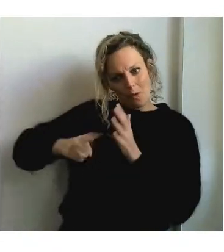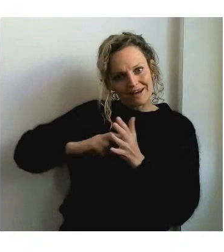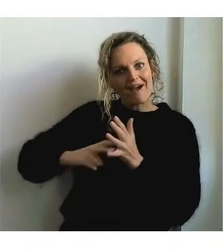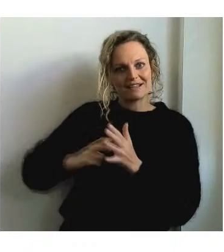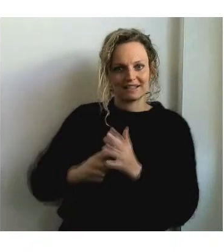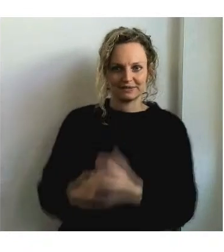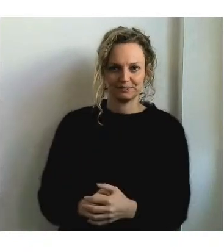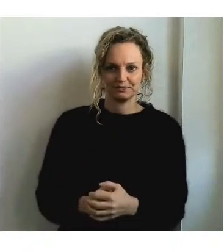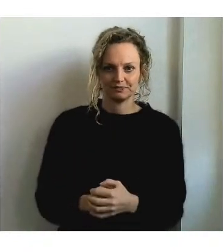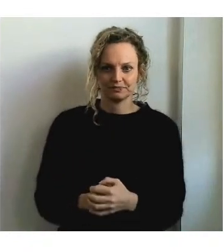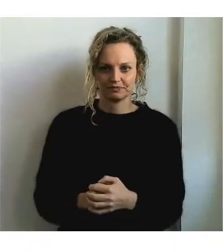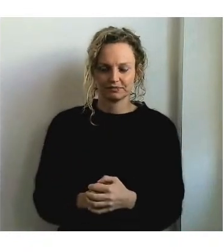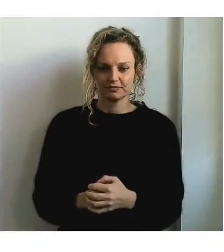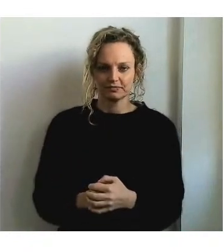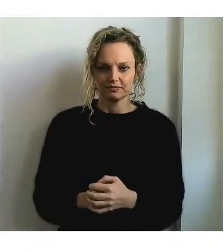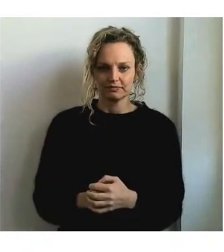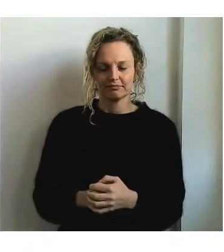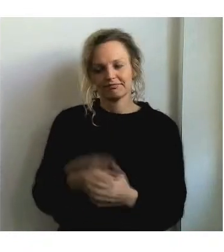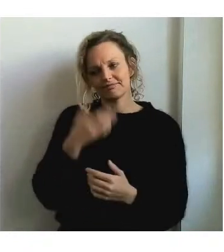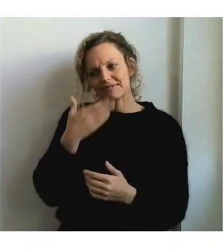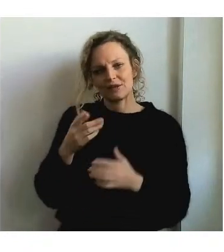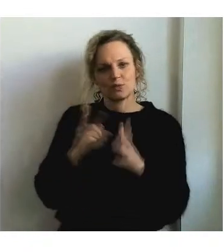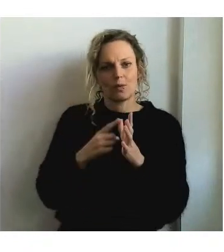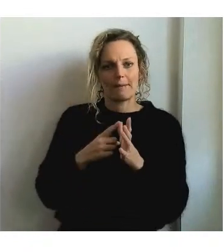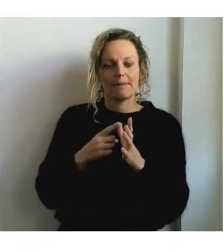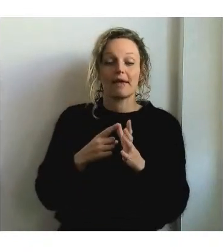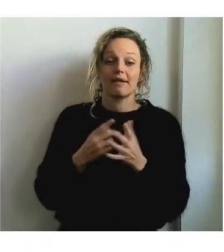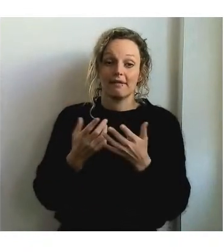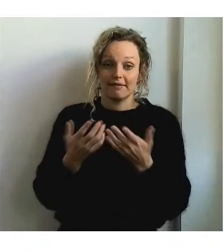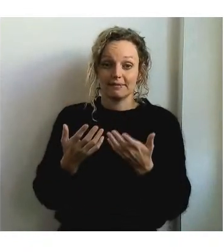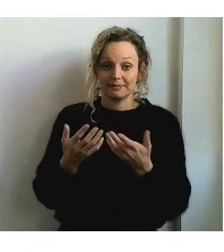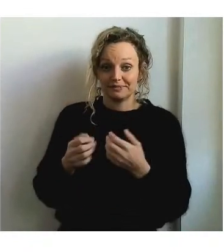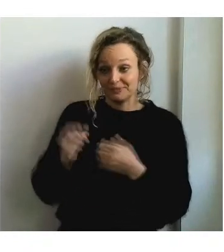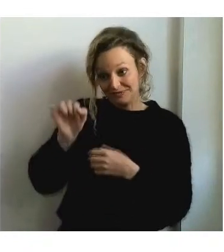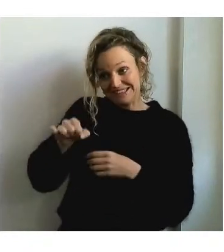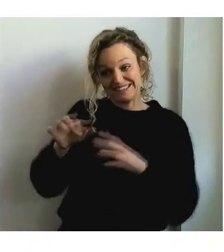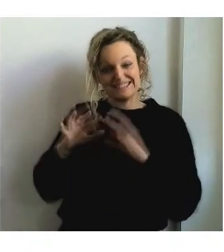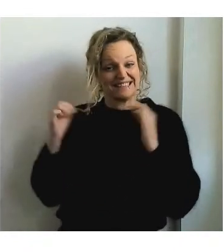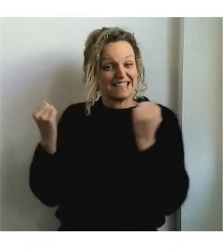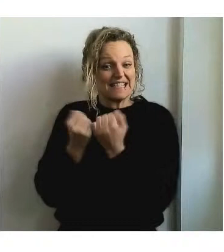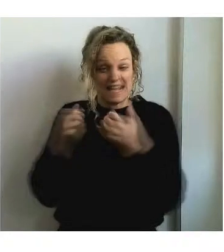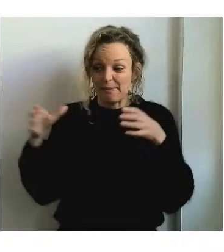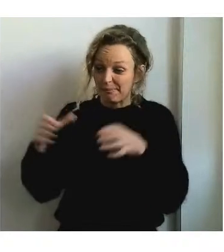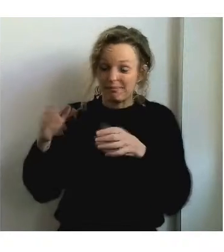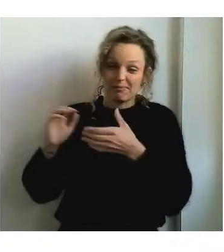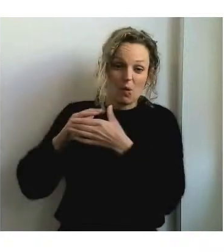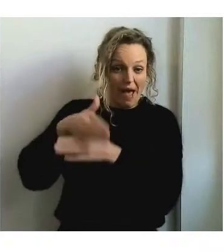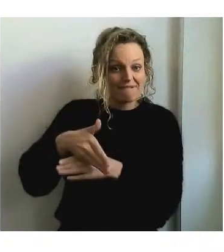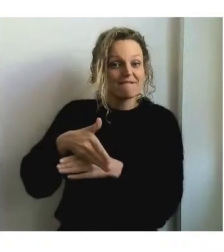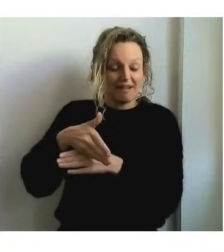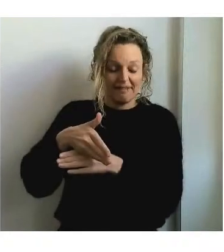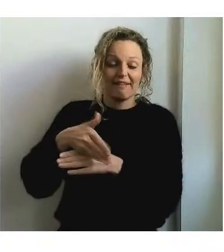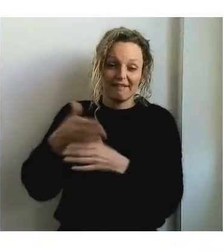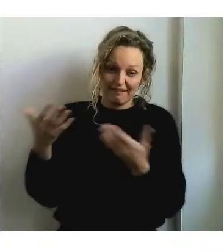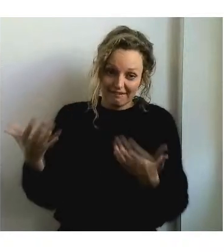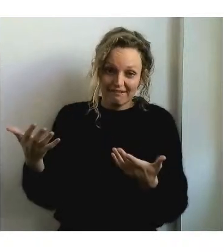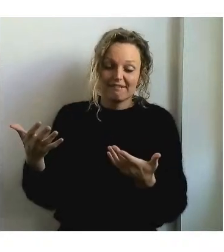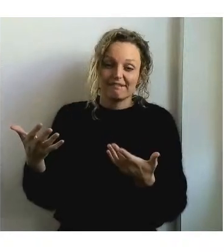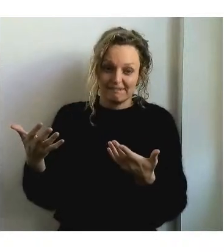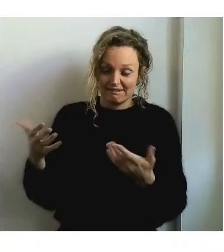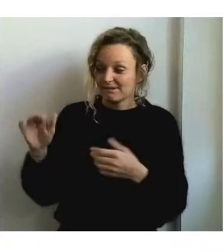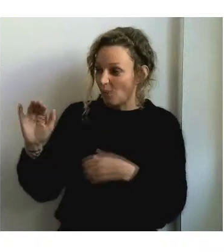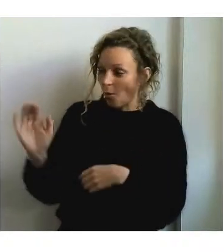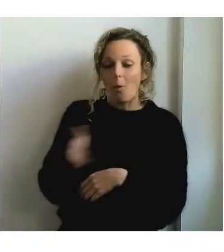Thanks, Amy. So like you said, this was a team effort, just saying that from the start. And there is no